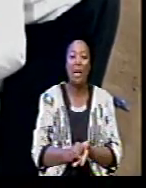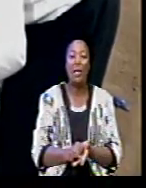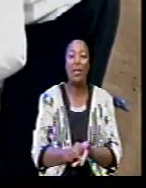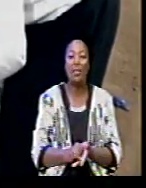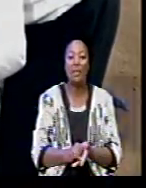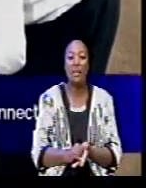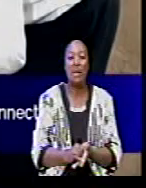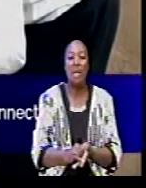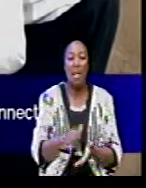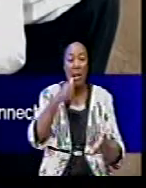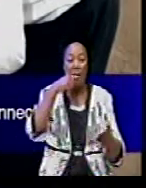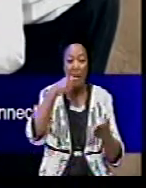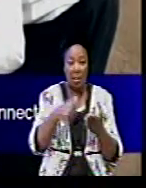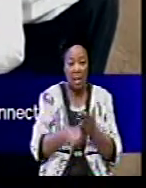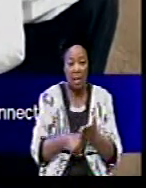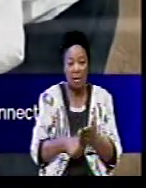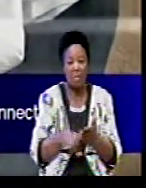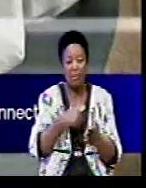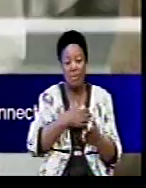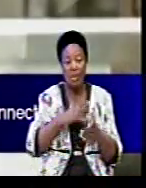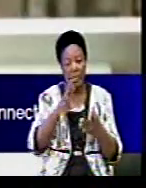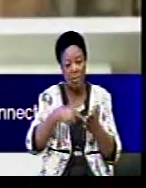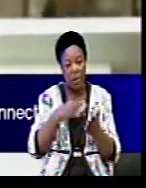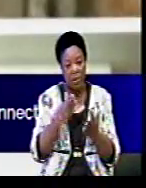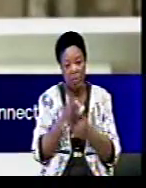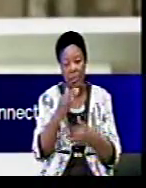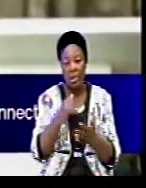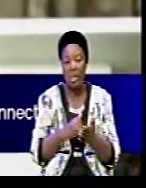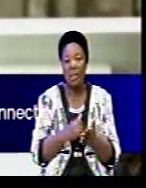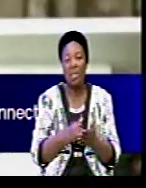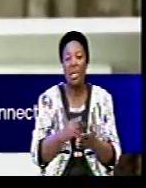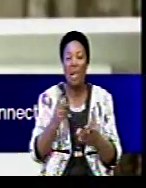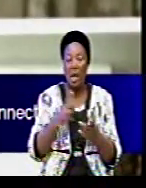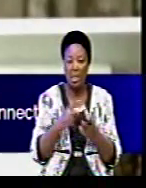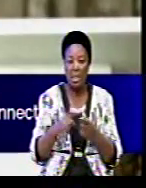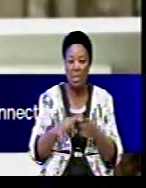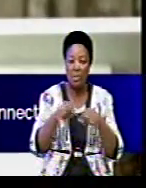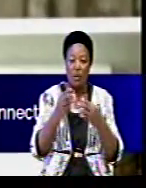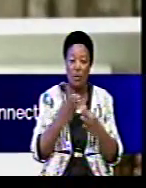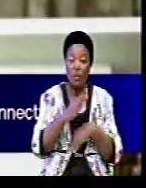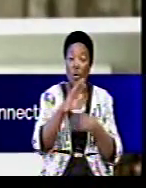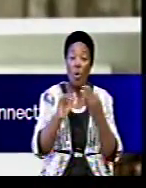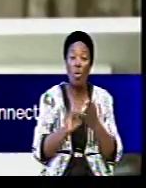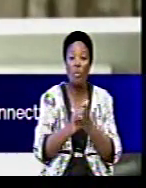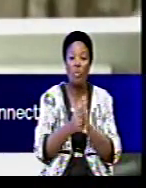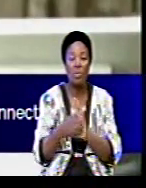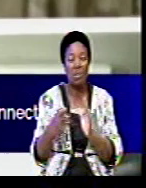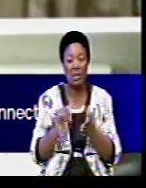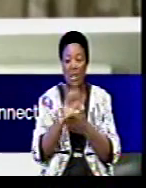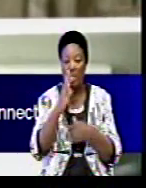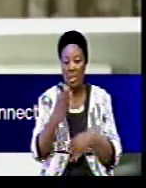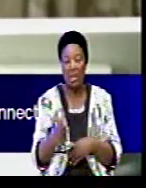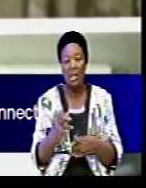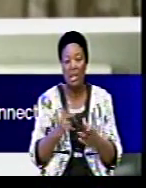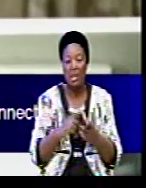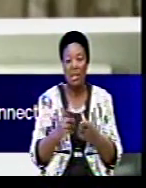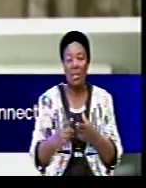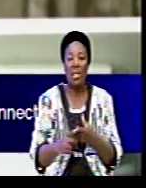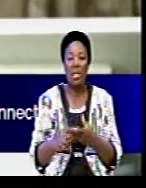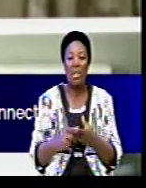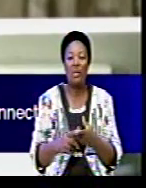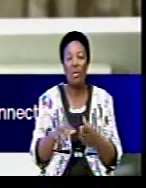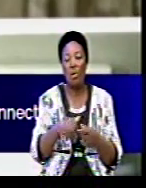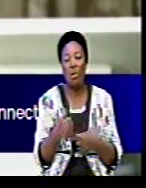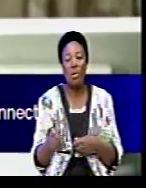Open it, fill the form, and submit. And then you have numbers there to